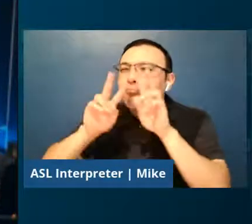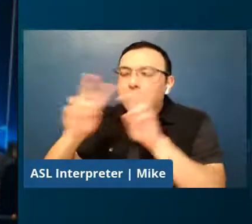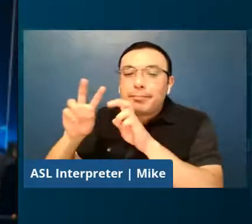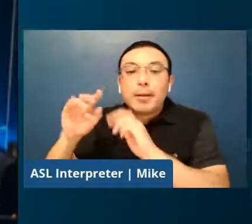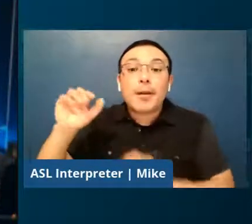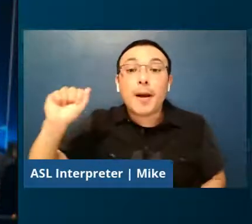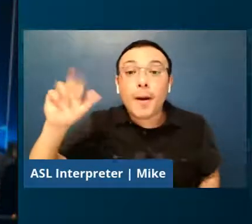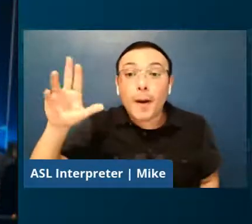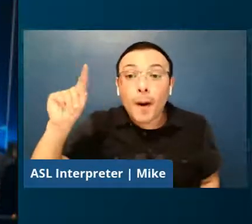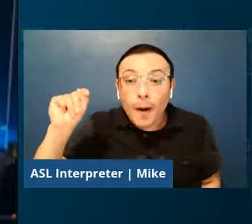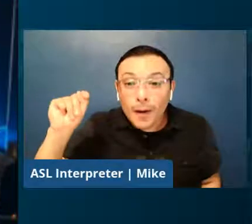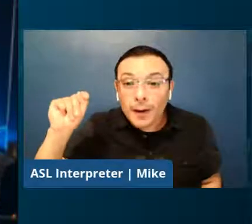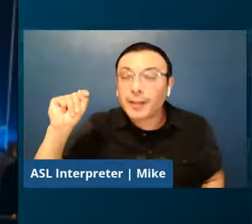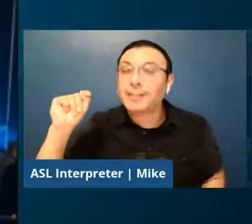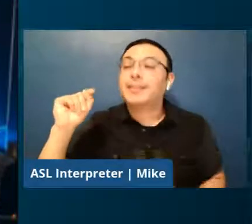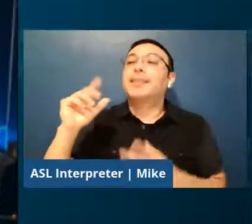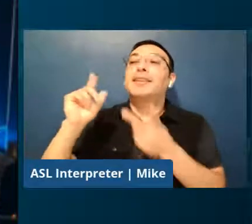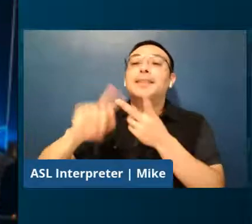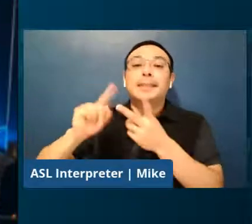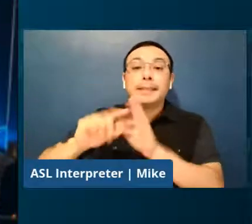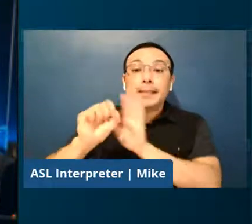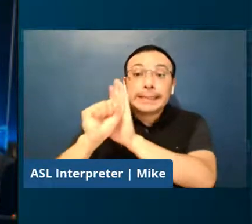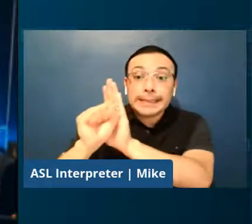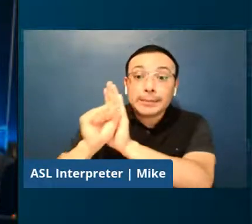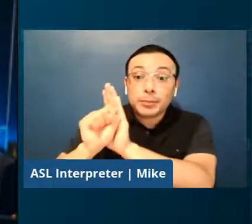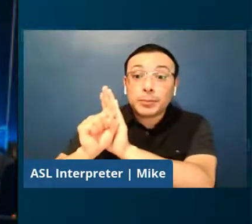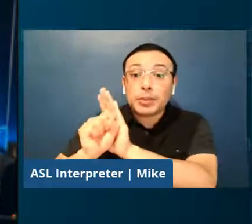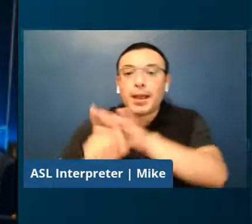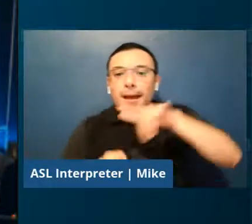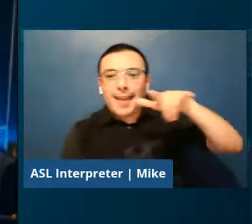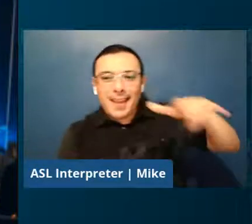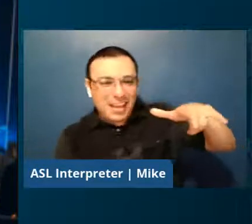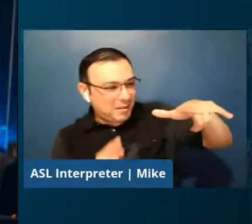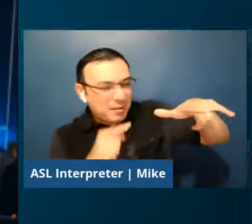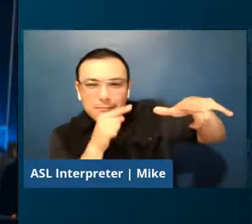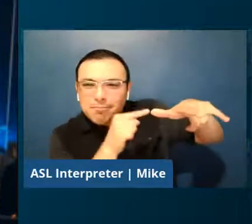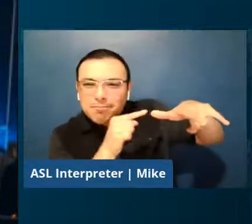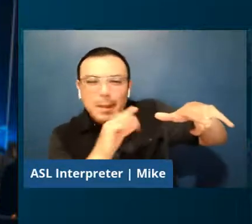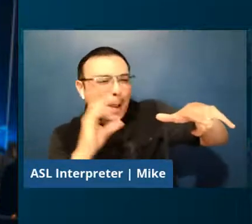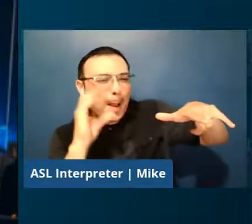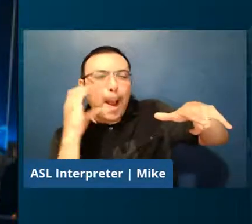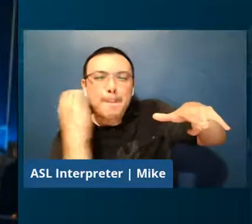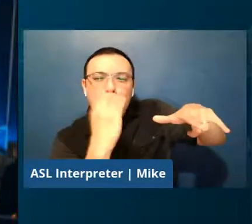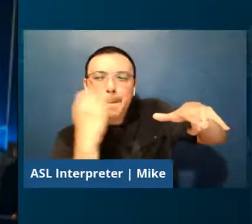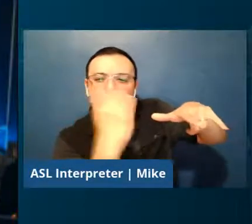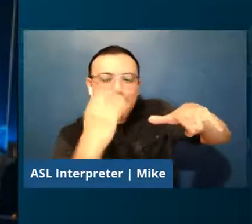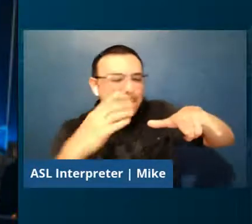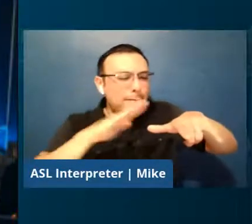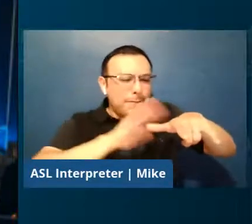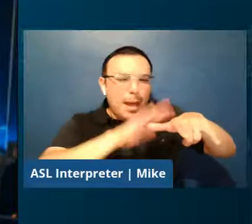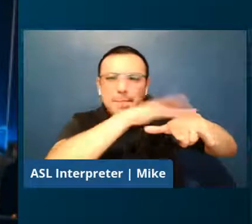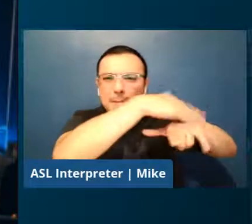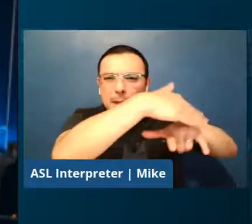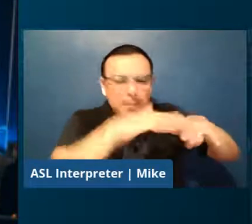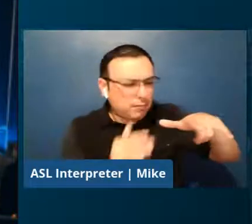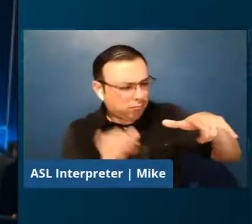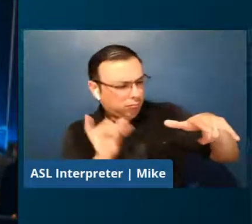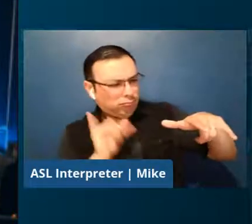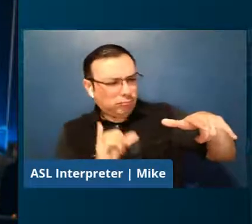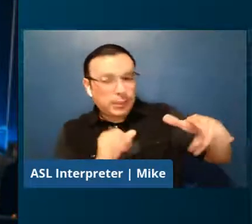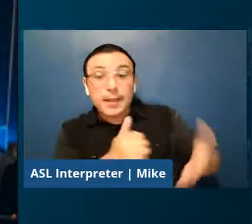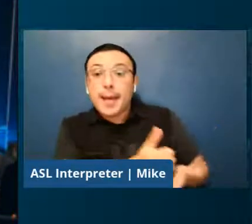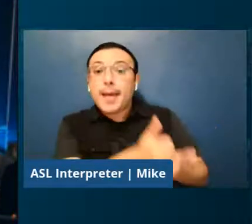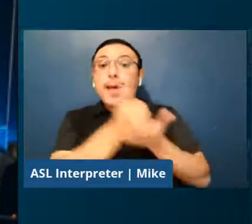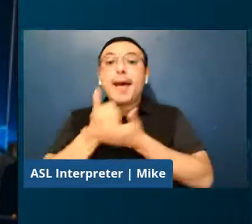the symbols that can be found on our airplanes and talk about how they help to identify them and their countries and their squadrons.